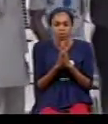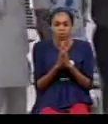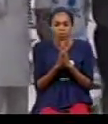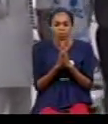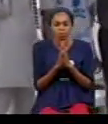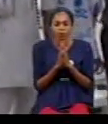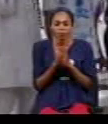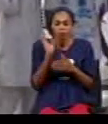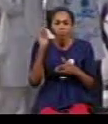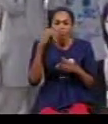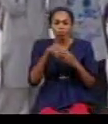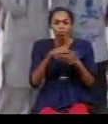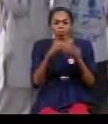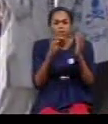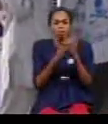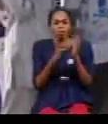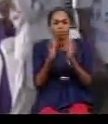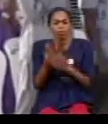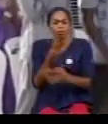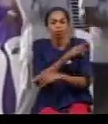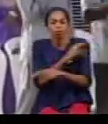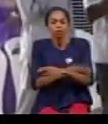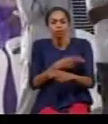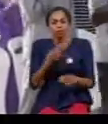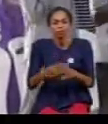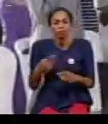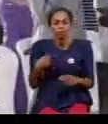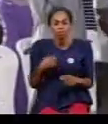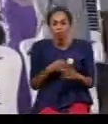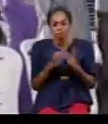In Jesus' mighty name we pray.